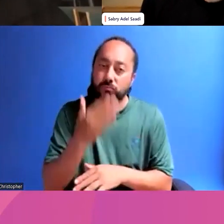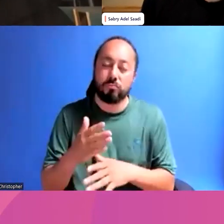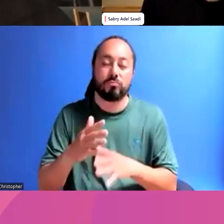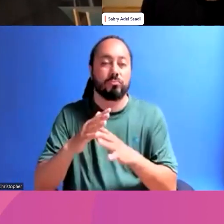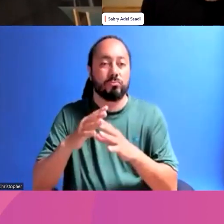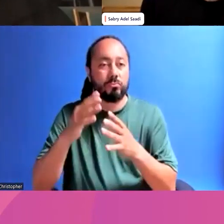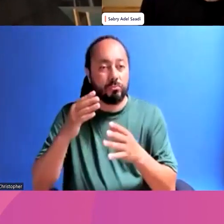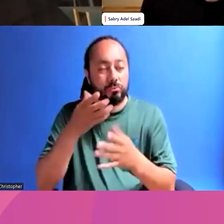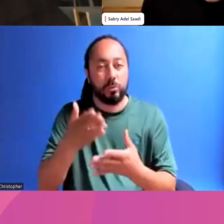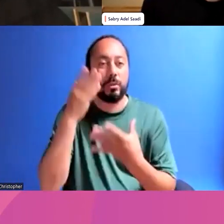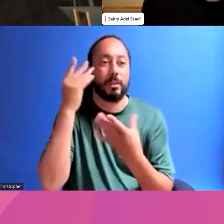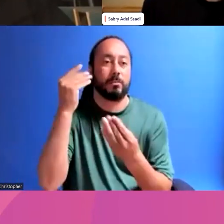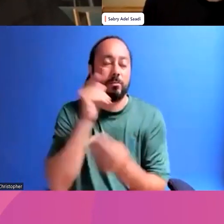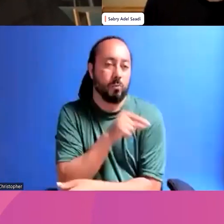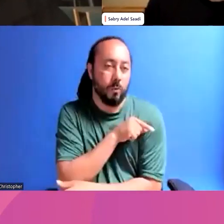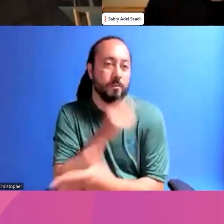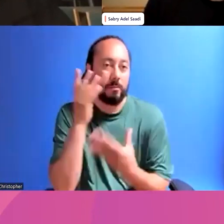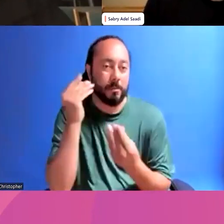well-rounded.